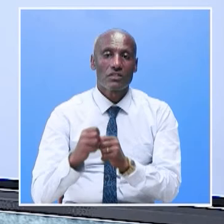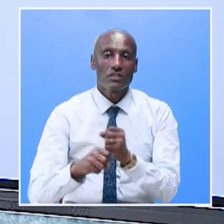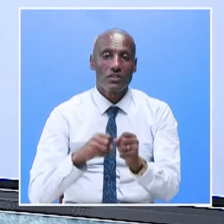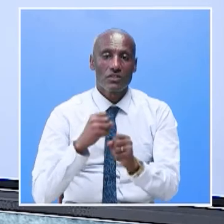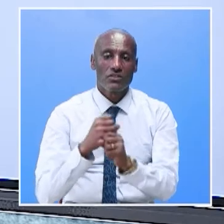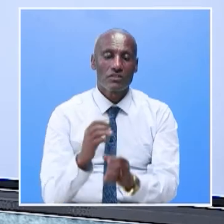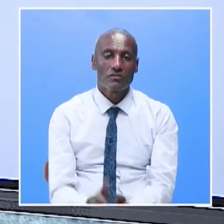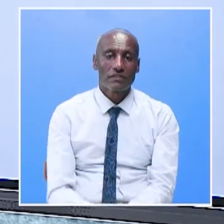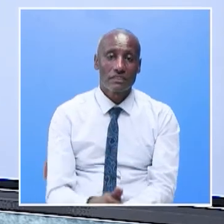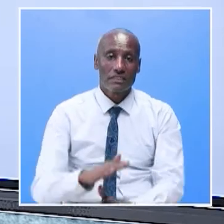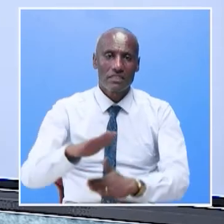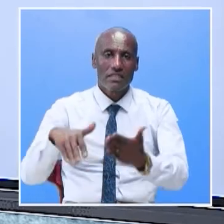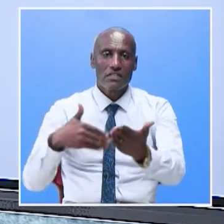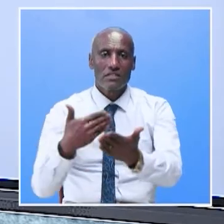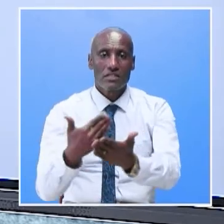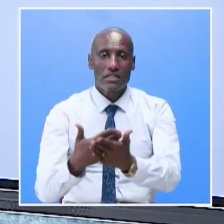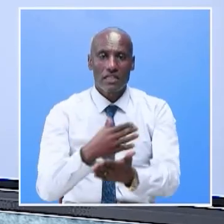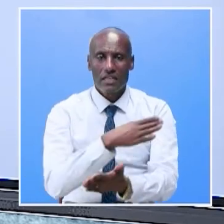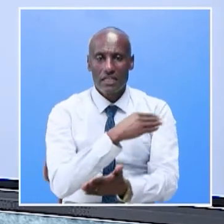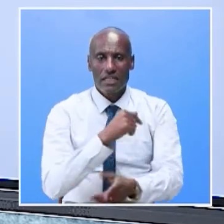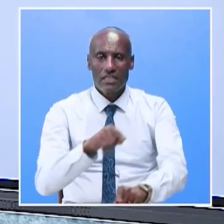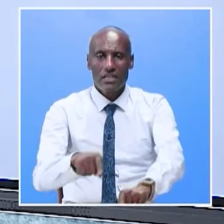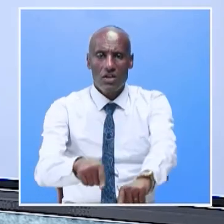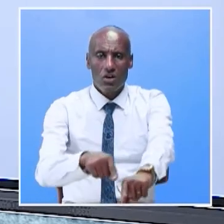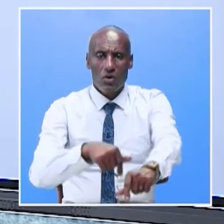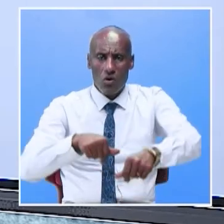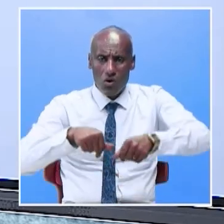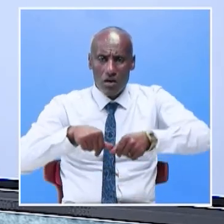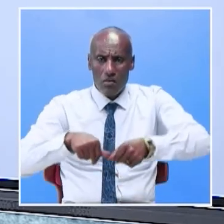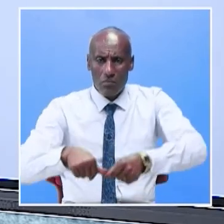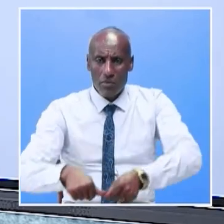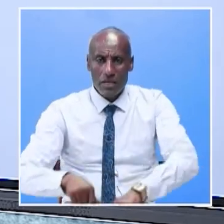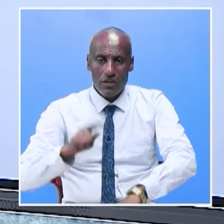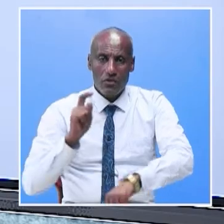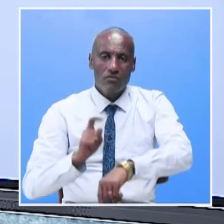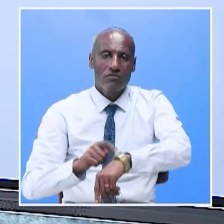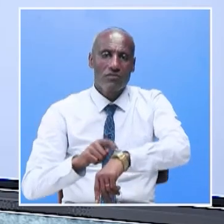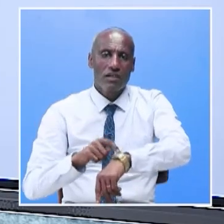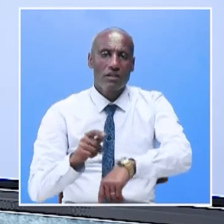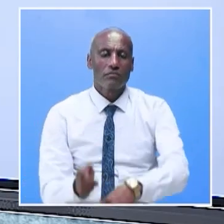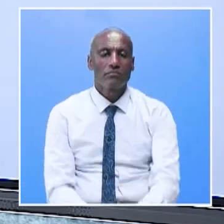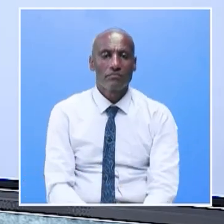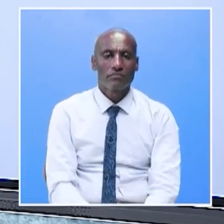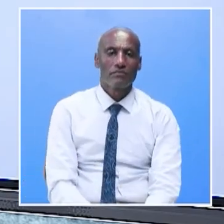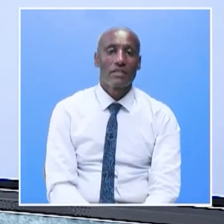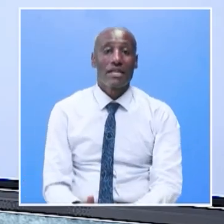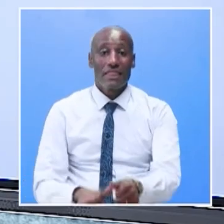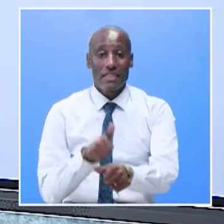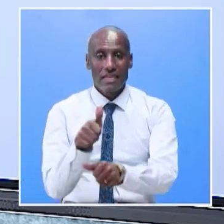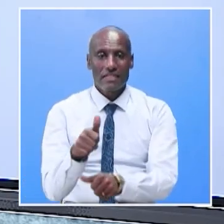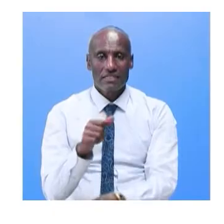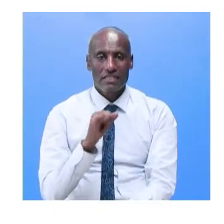is general and long period of time. And the next one is